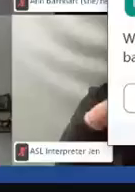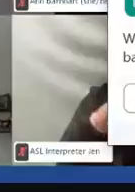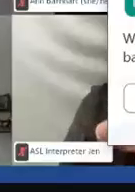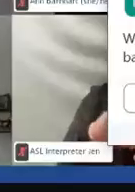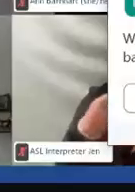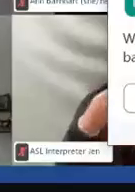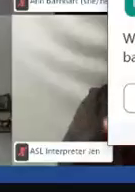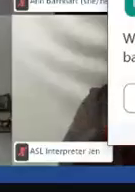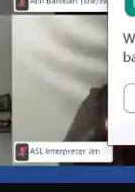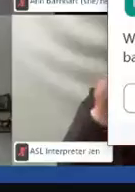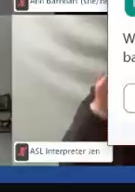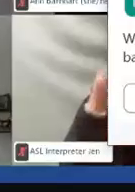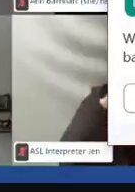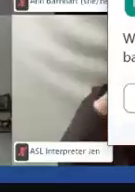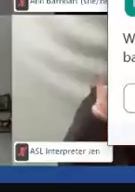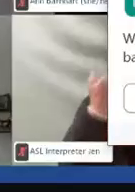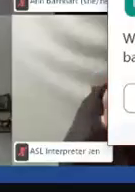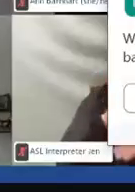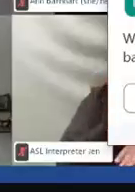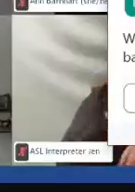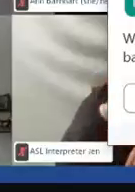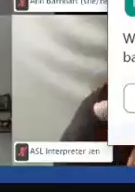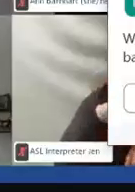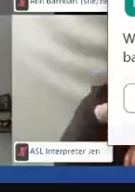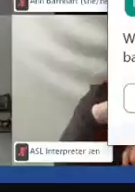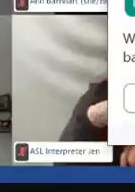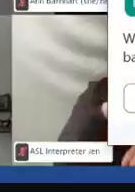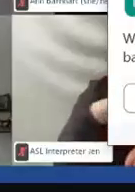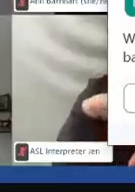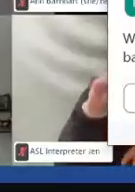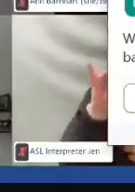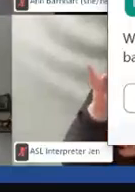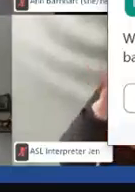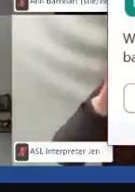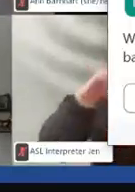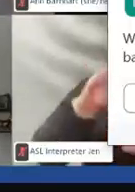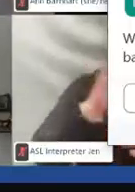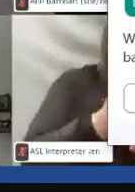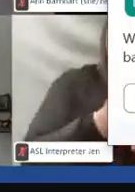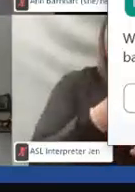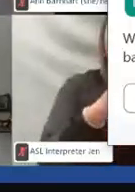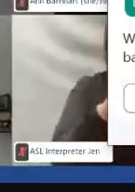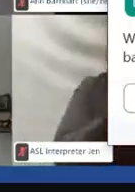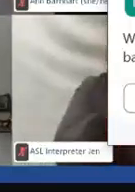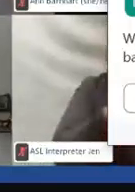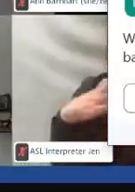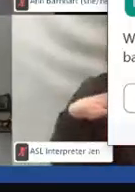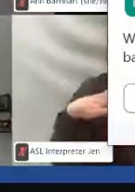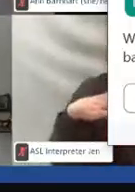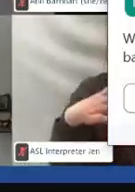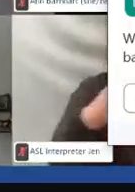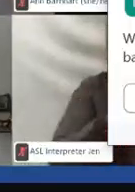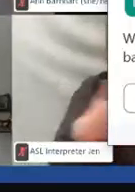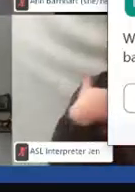and maybe a little bit better use of our time. And we did talk to our legal counsel that